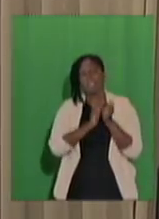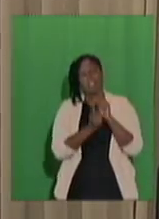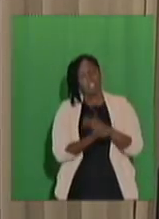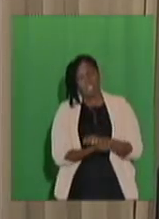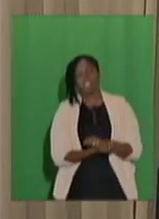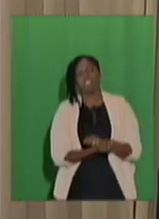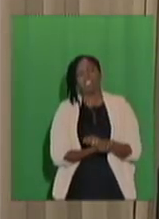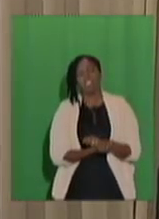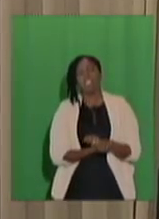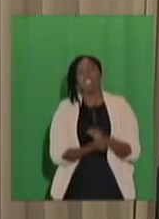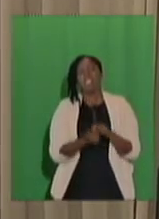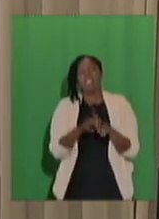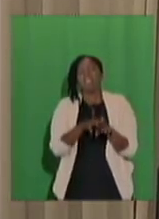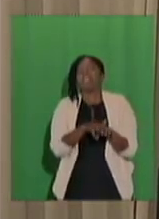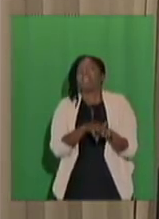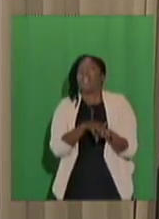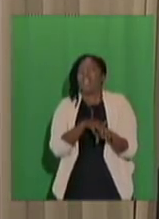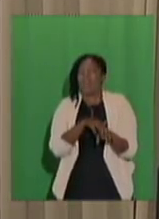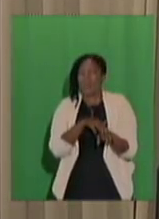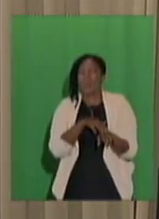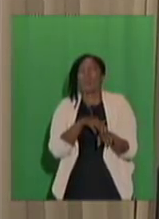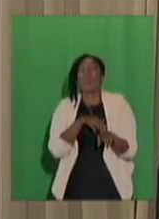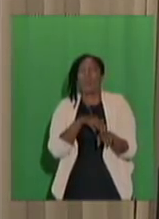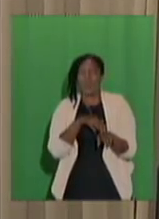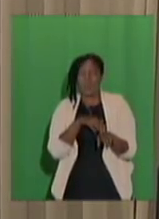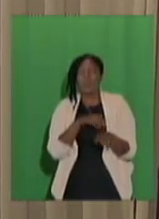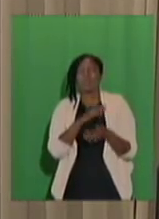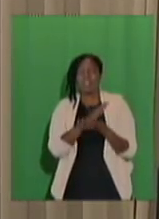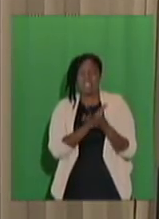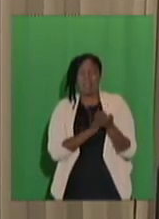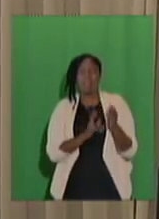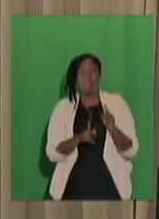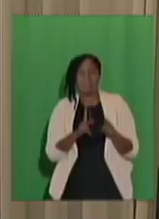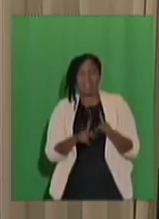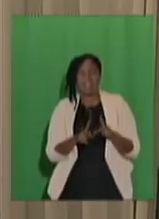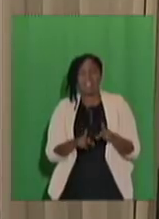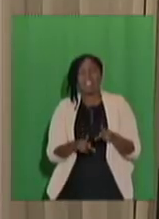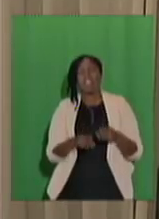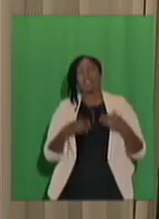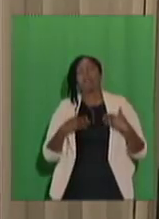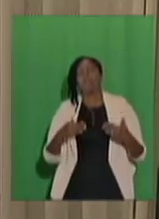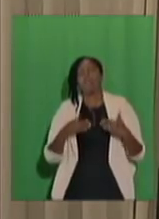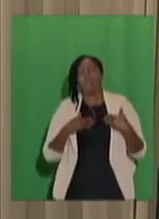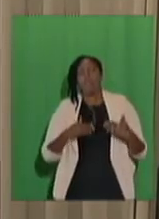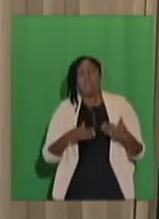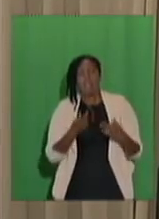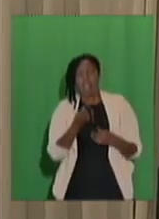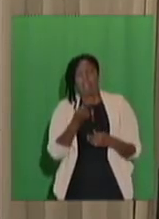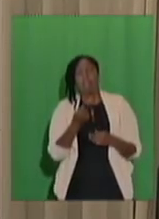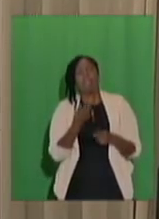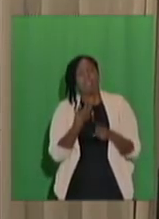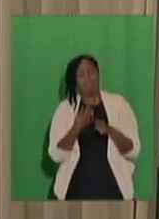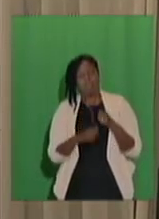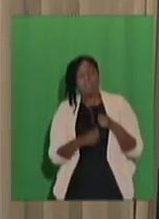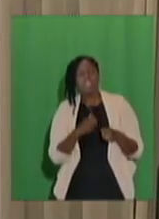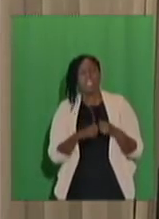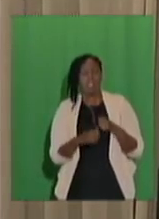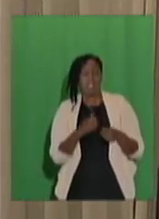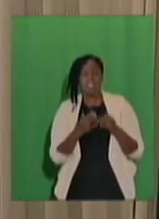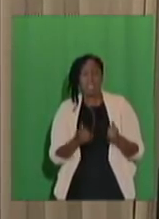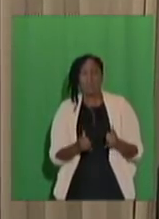general function and going back to normalcy for some people. There are other people who would have had mild illnesses that can be, basically